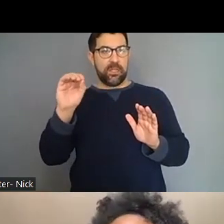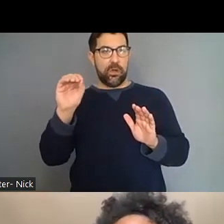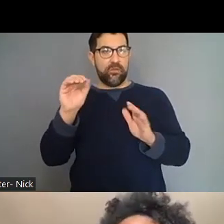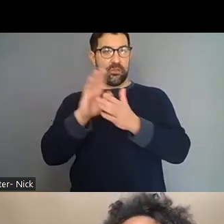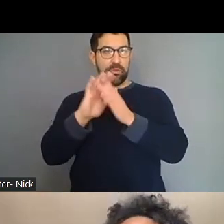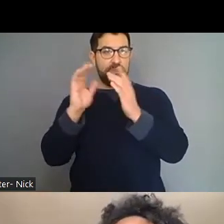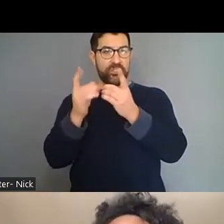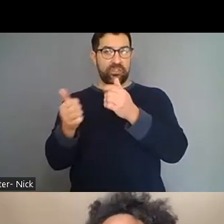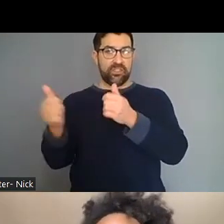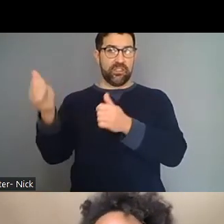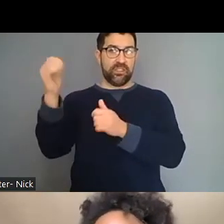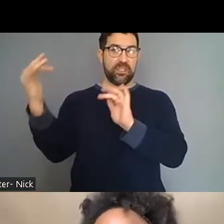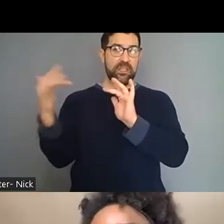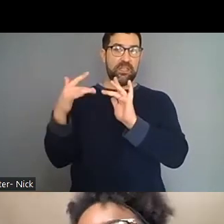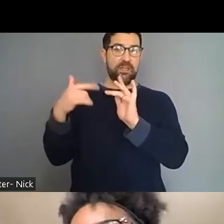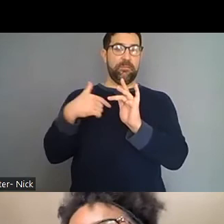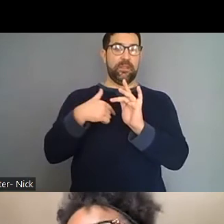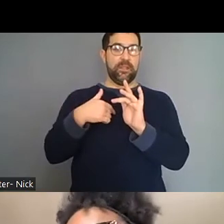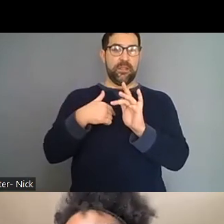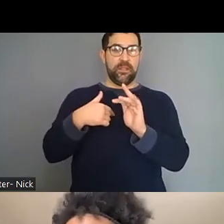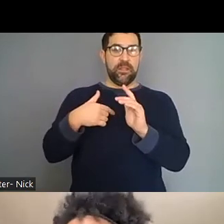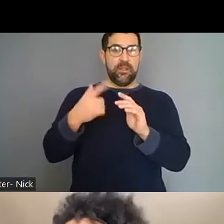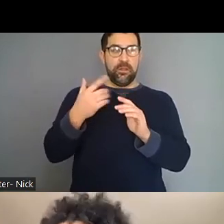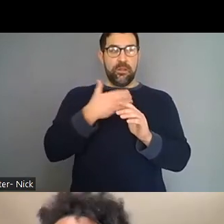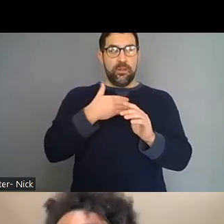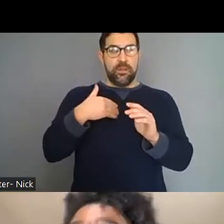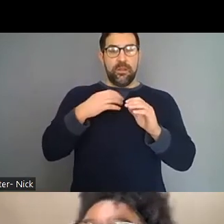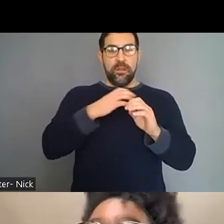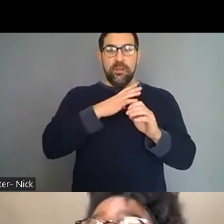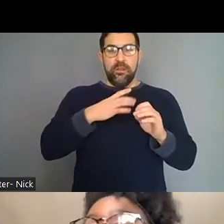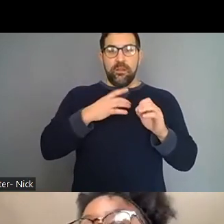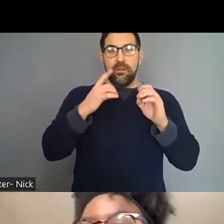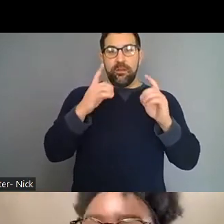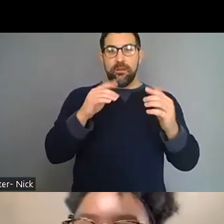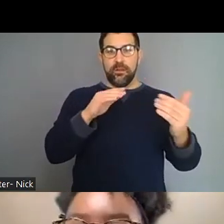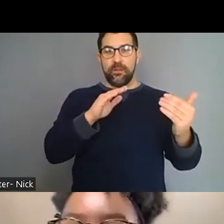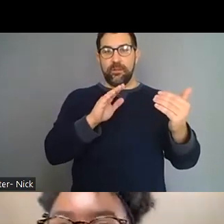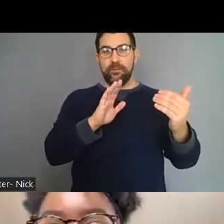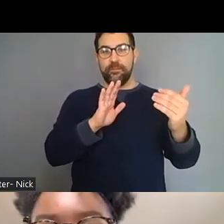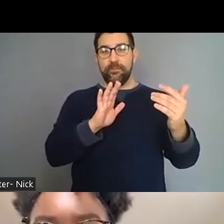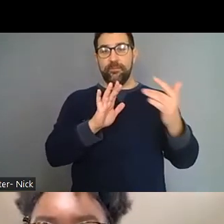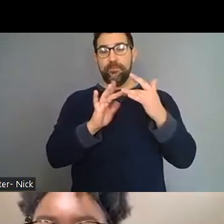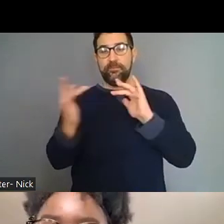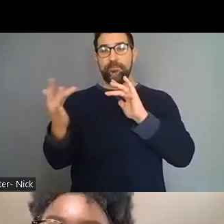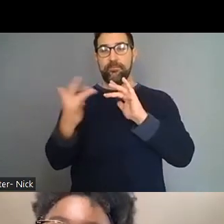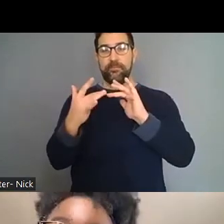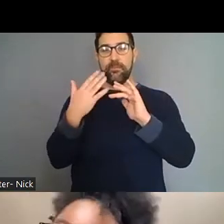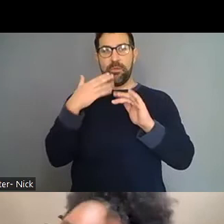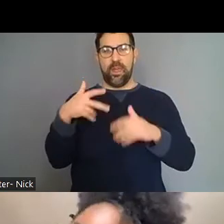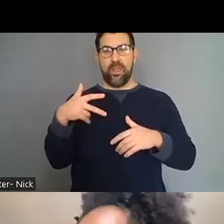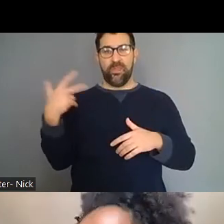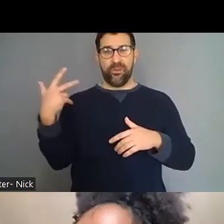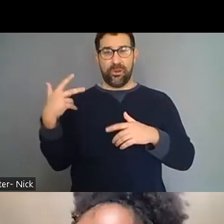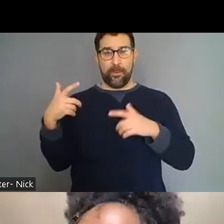reached out to me, and a member of our board of education actually reached out to me as like a huge thing. As like the third largest school